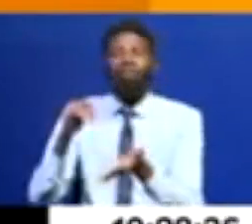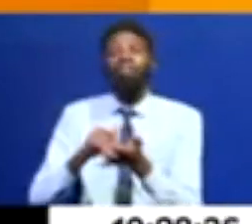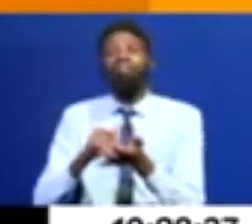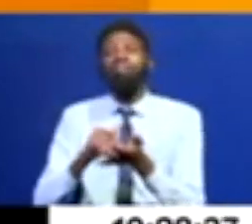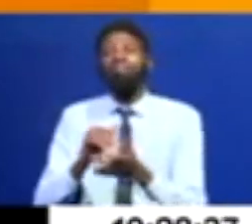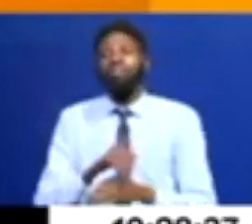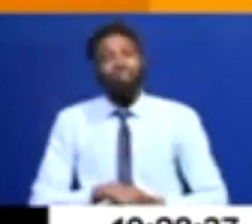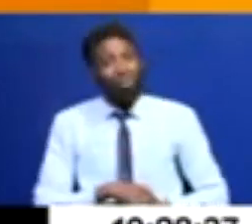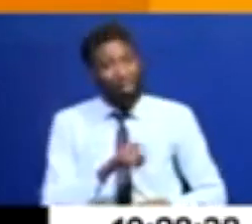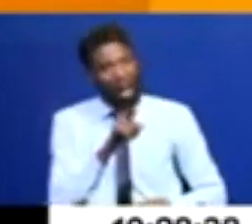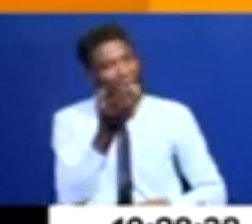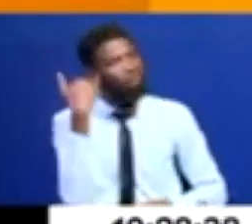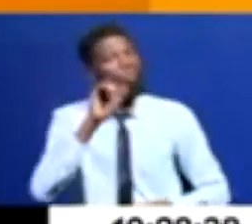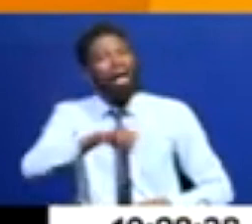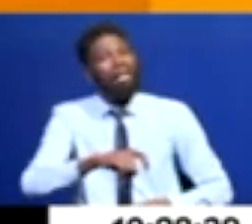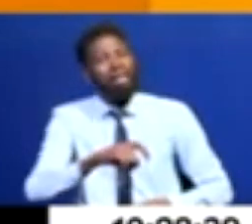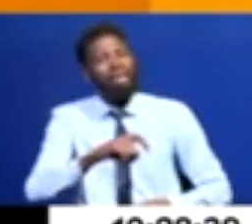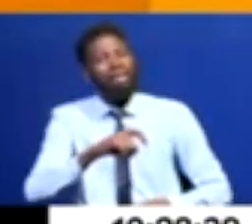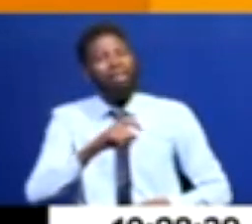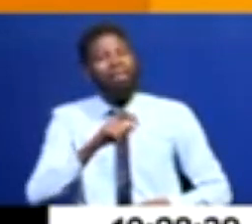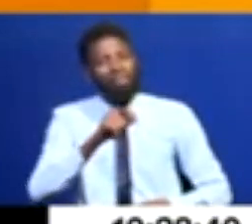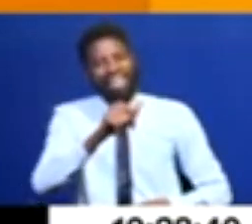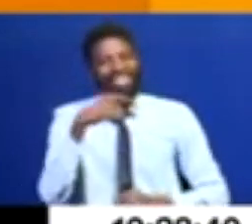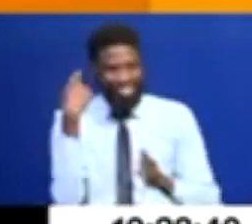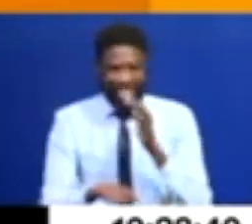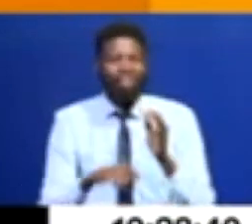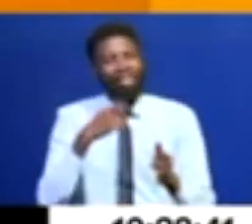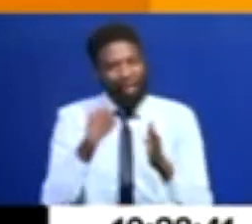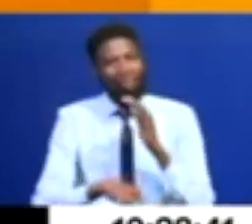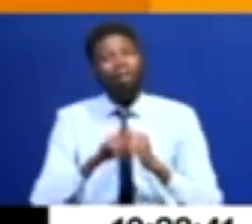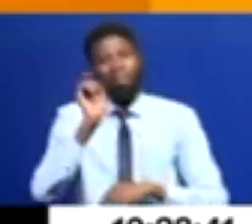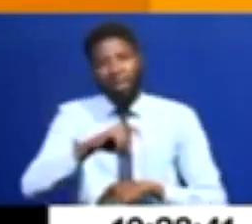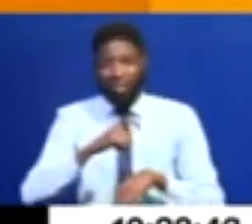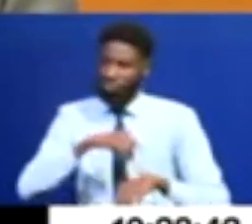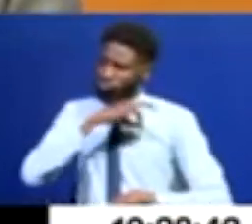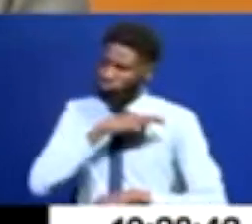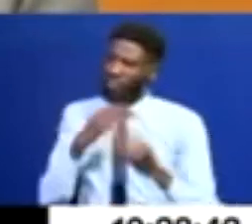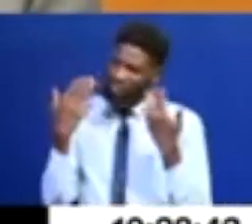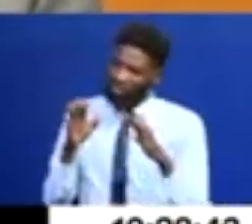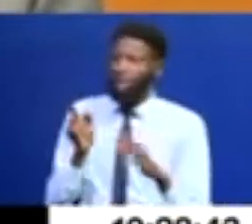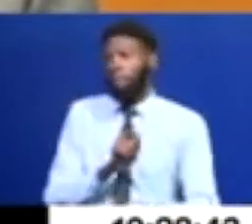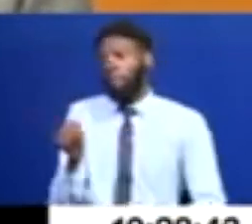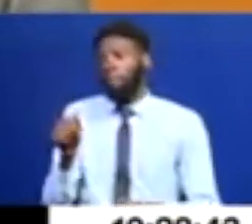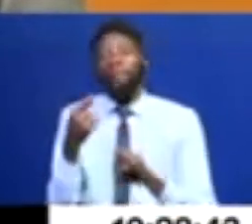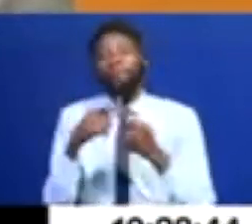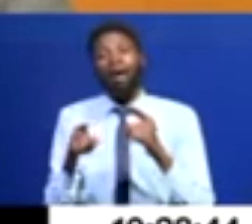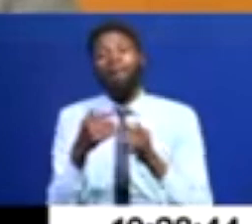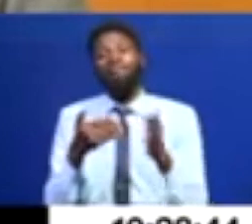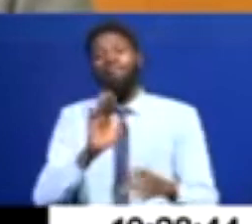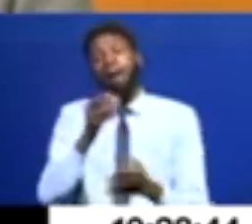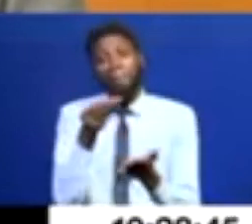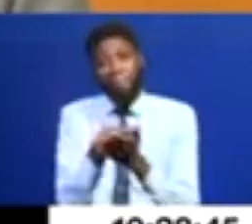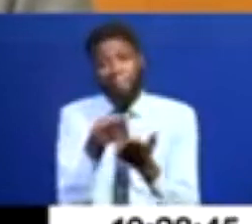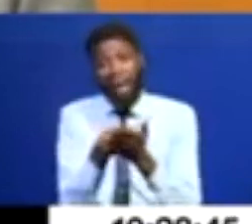profits. That was mandatory. You have to pay you have to pay your taxes after, from the profits that you've made. But before you can repatriate, you have to pay